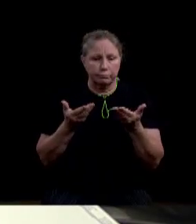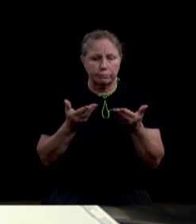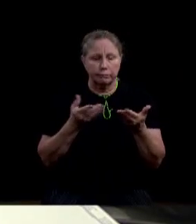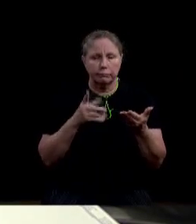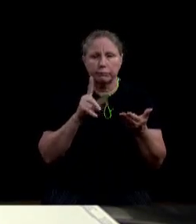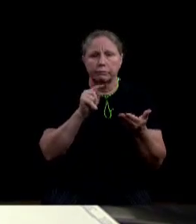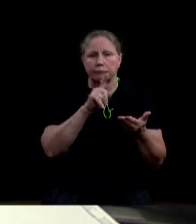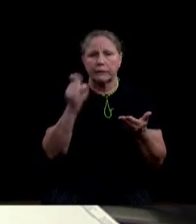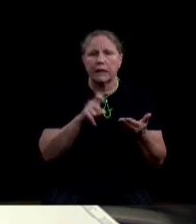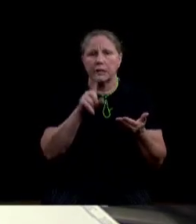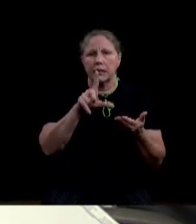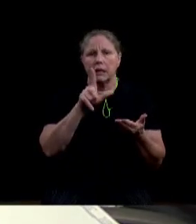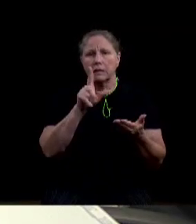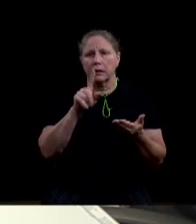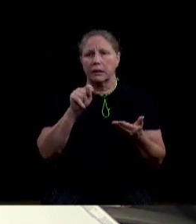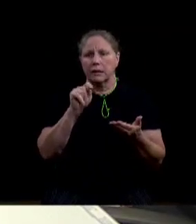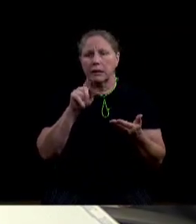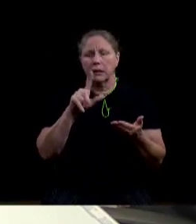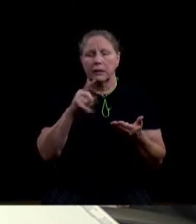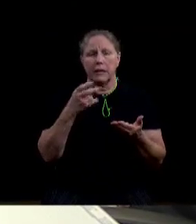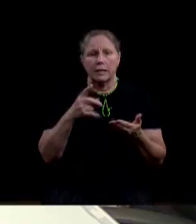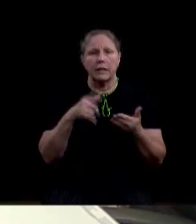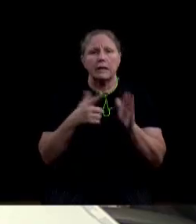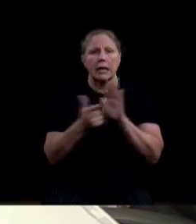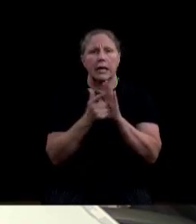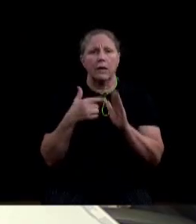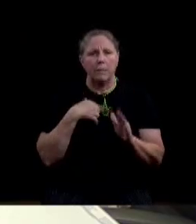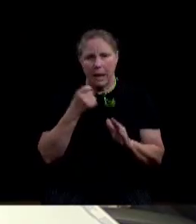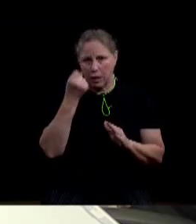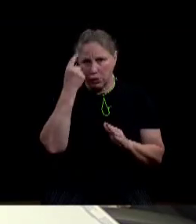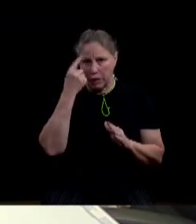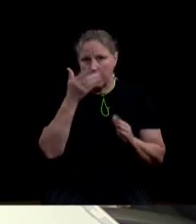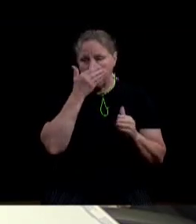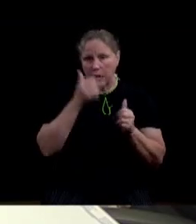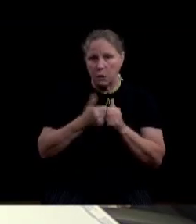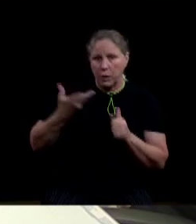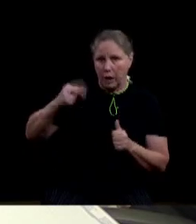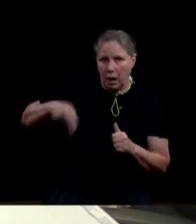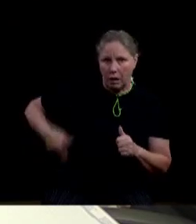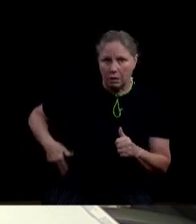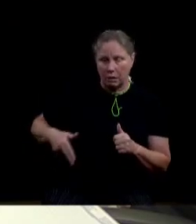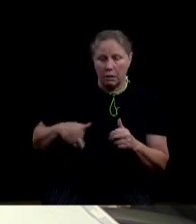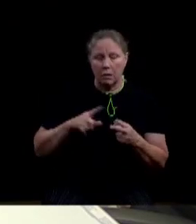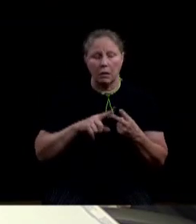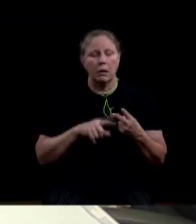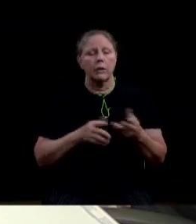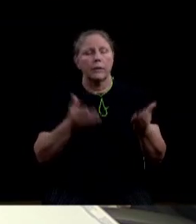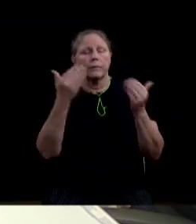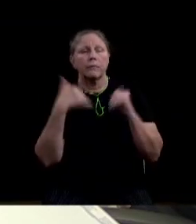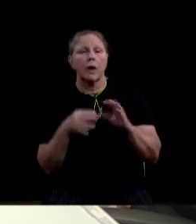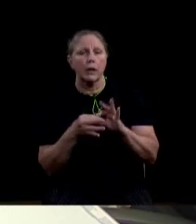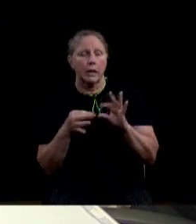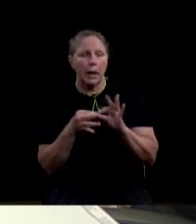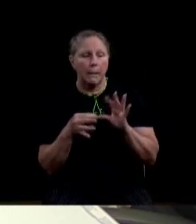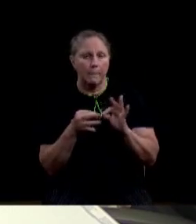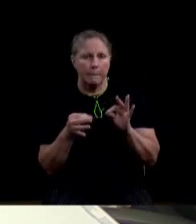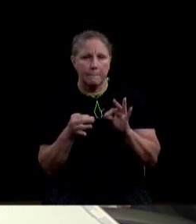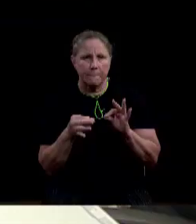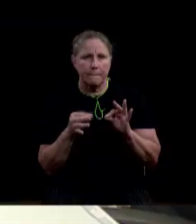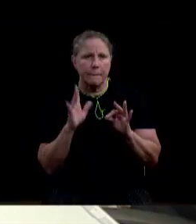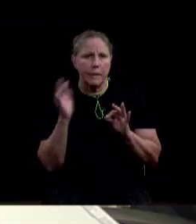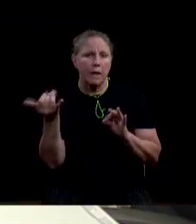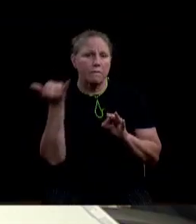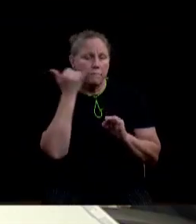my understanding. The following comments were received by phone call. The first one is from